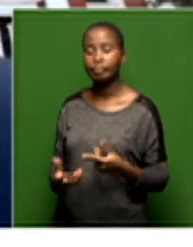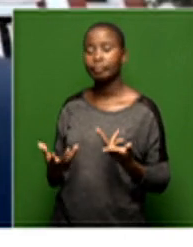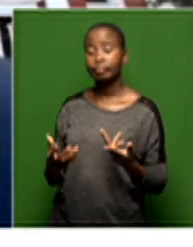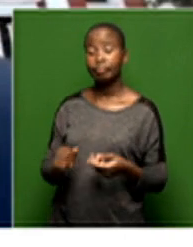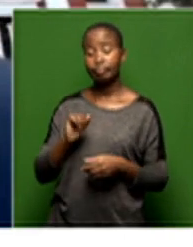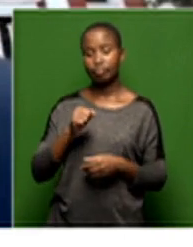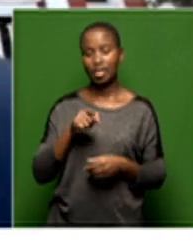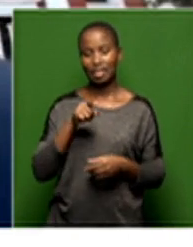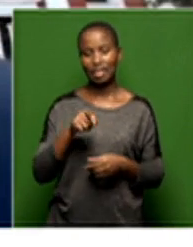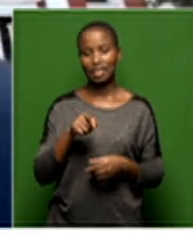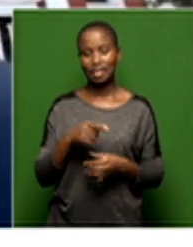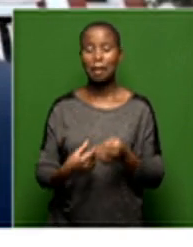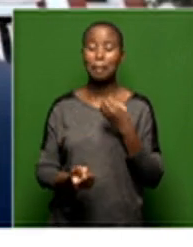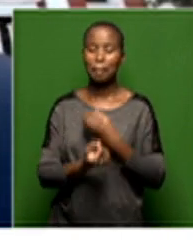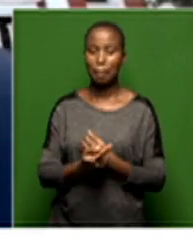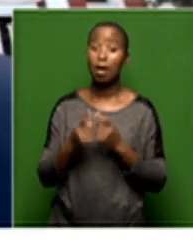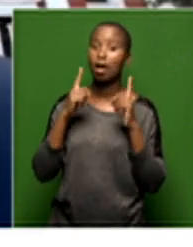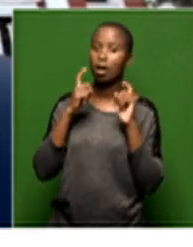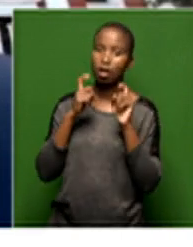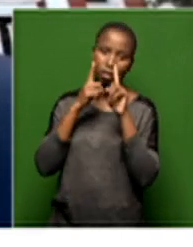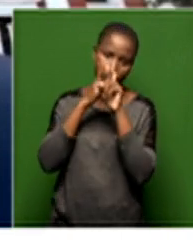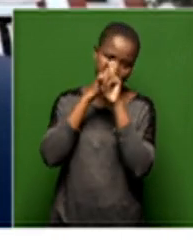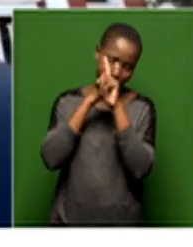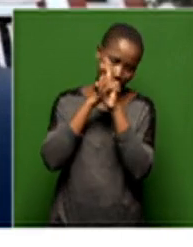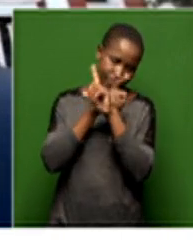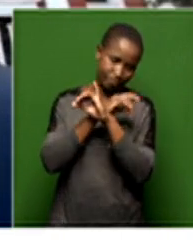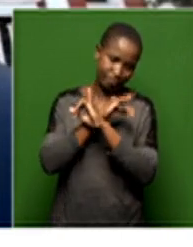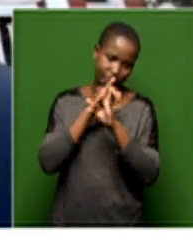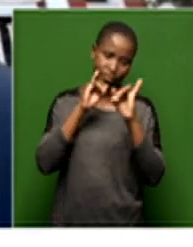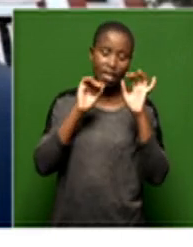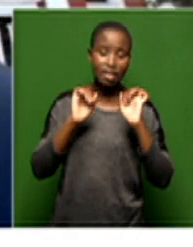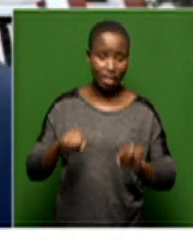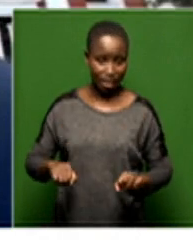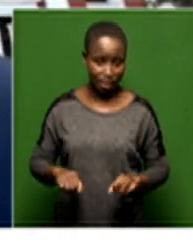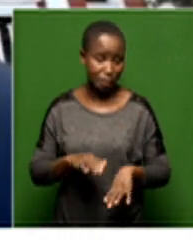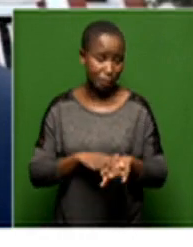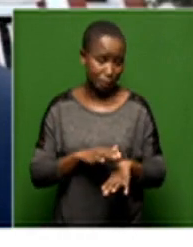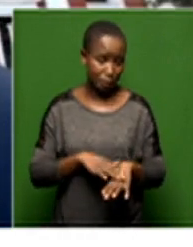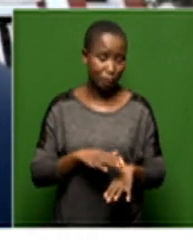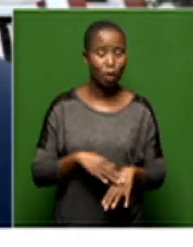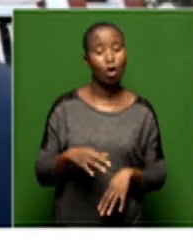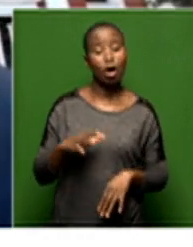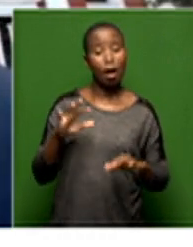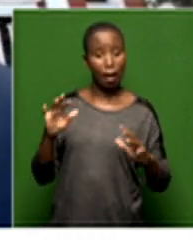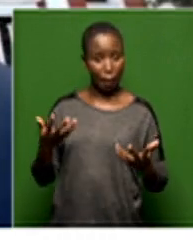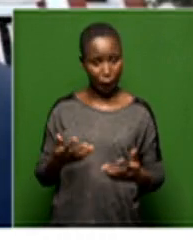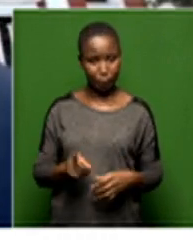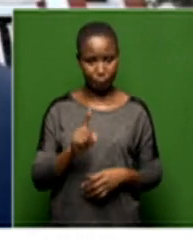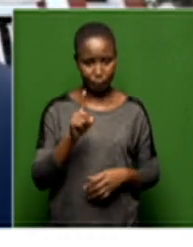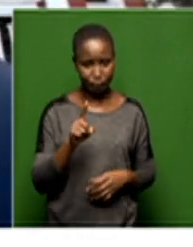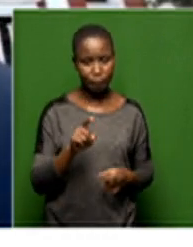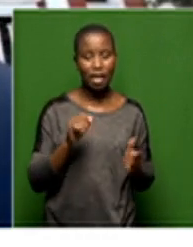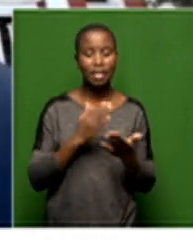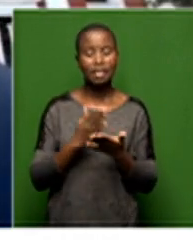complicated, Leanne, as correctly as you're pointing out. It gets more complicated when you have people who are given